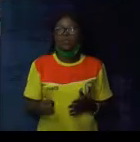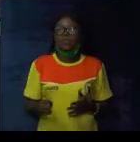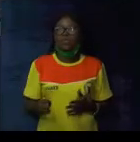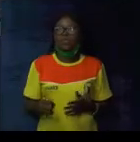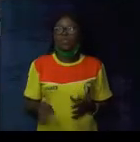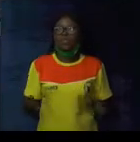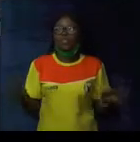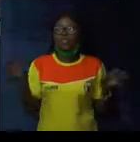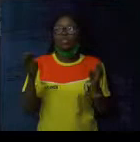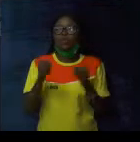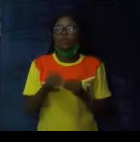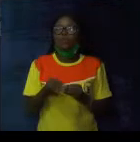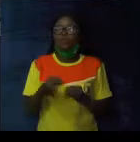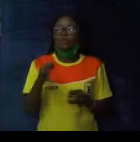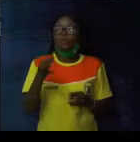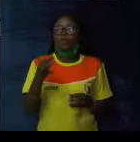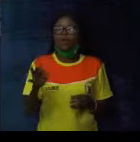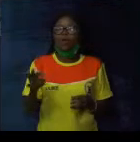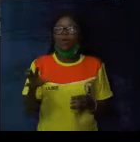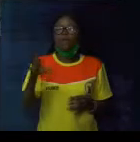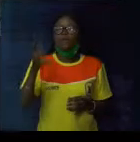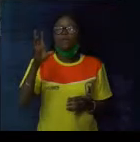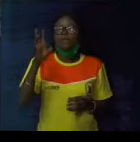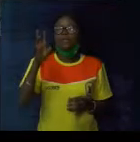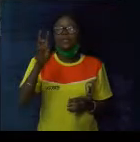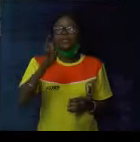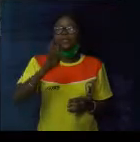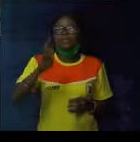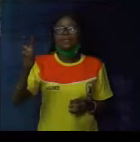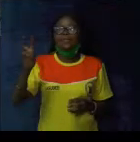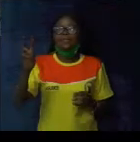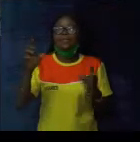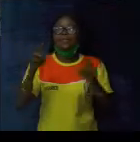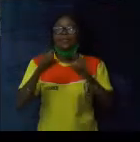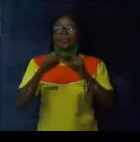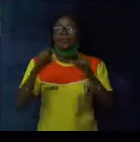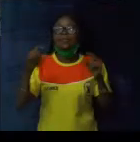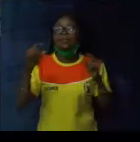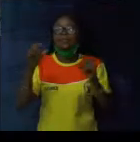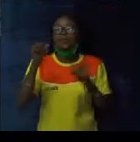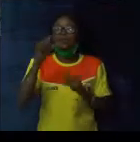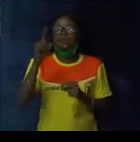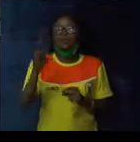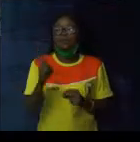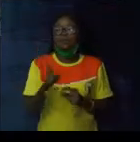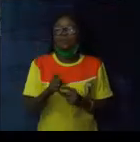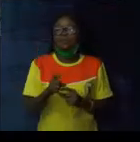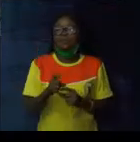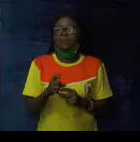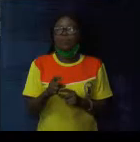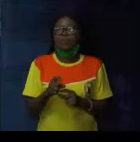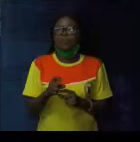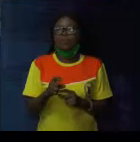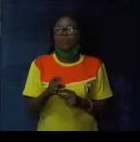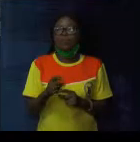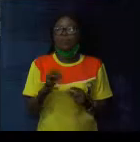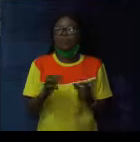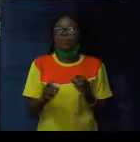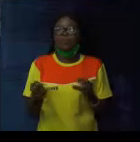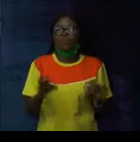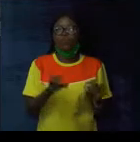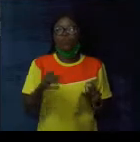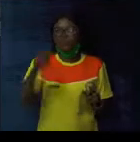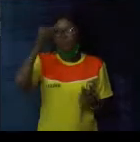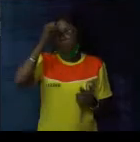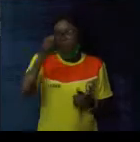is the supplement of 60 degrees? What is the supplement of 60 degrees? Do you remember that song again?